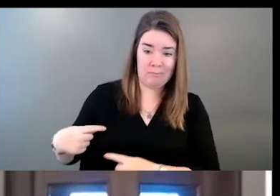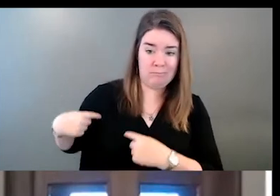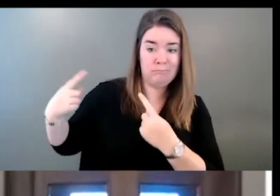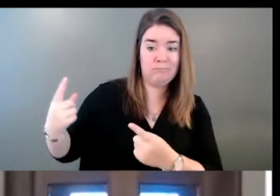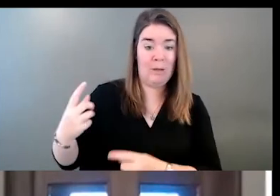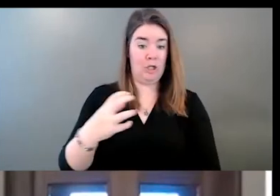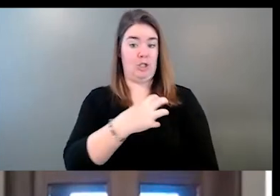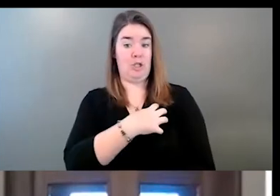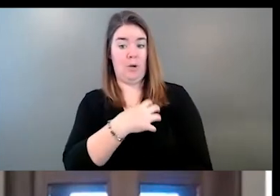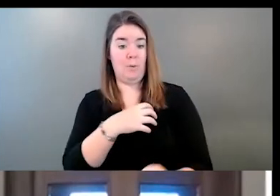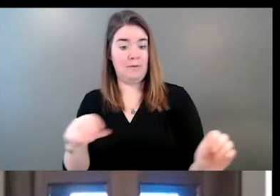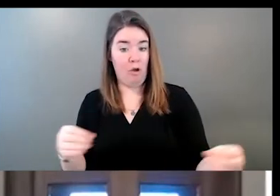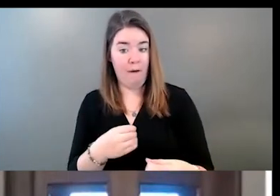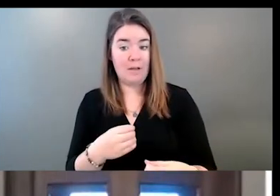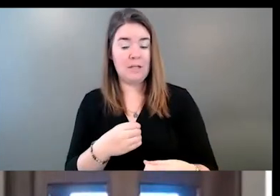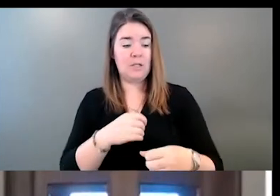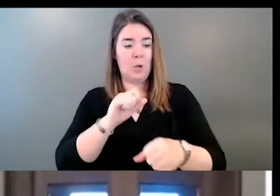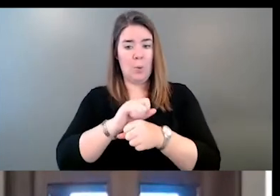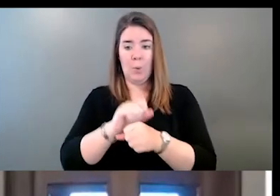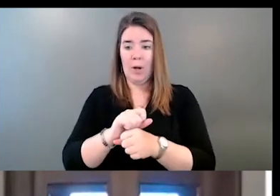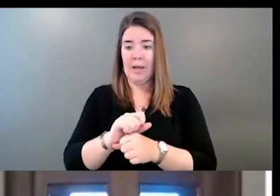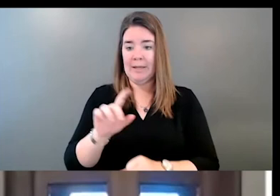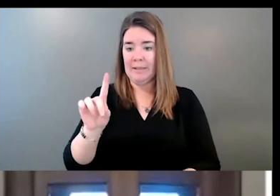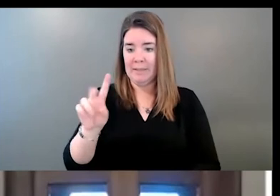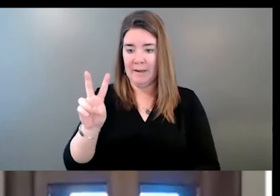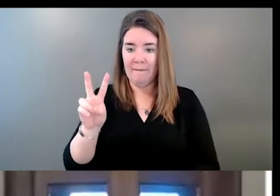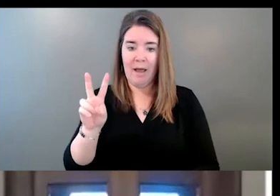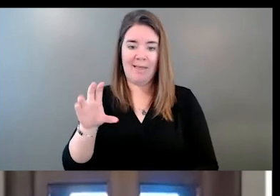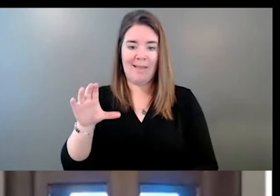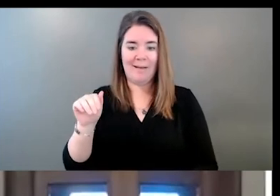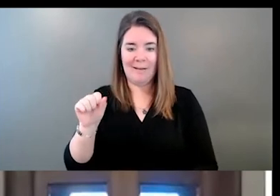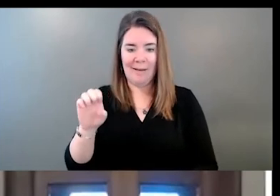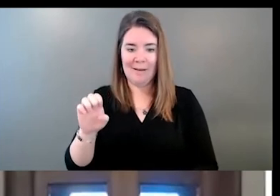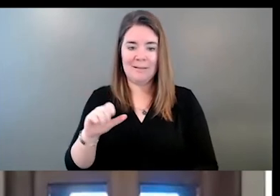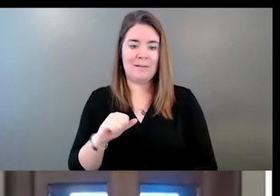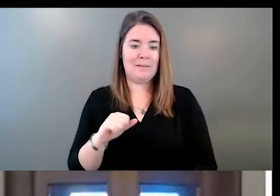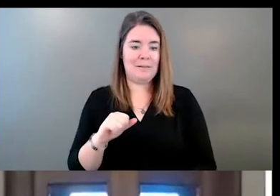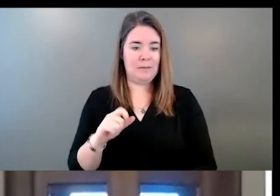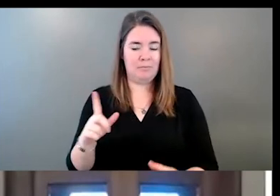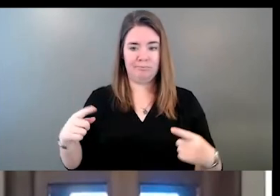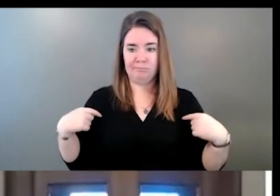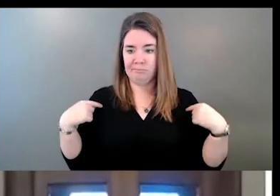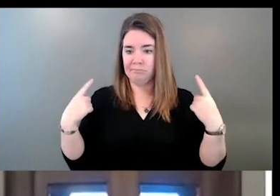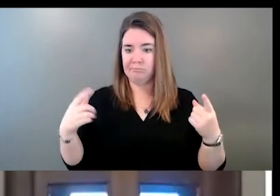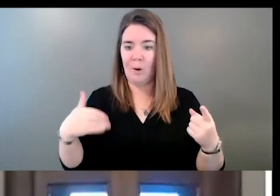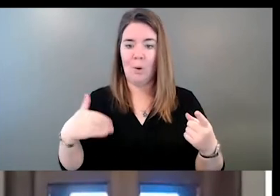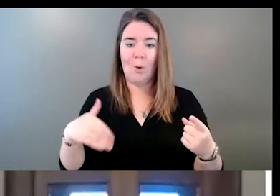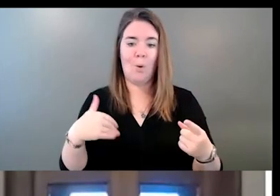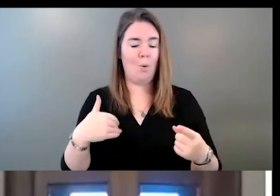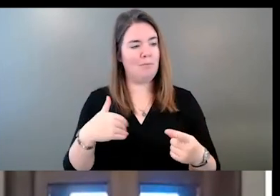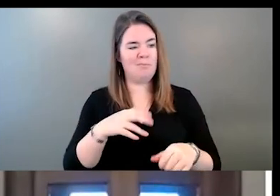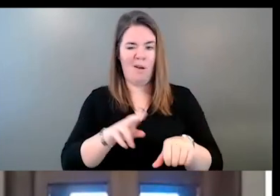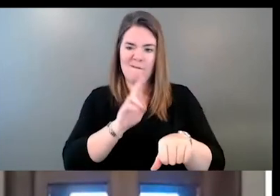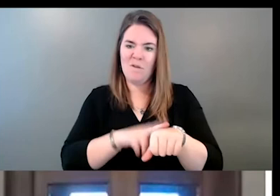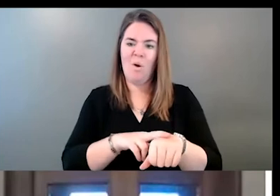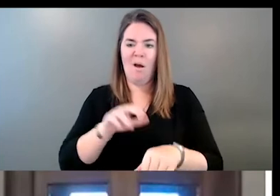Office, working on domestic violence cases. He has been a natural ally at